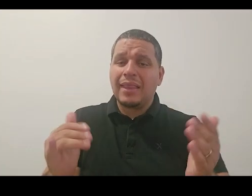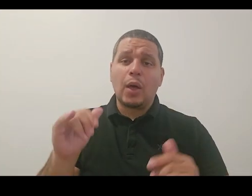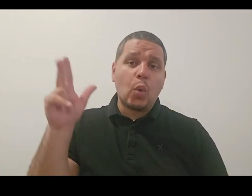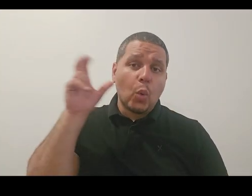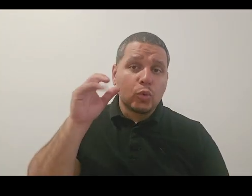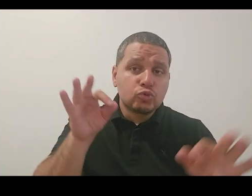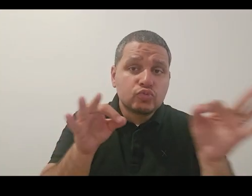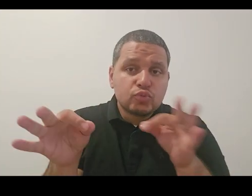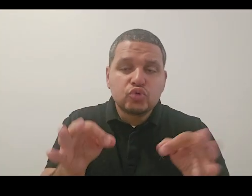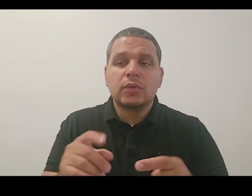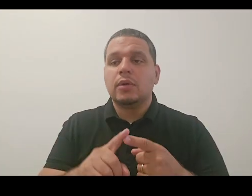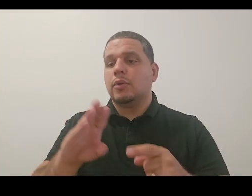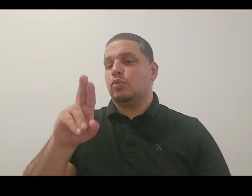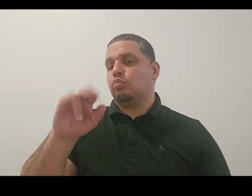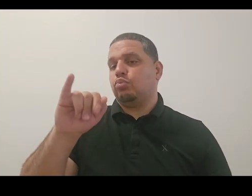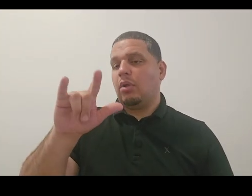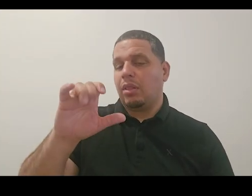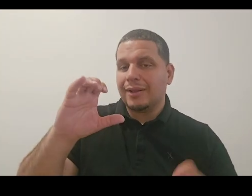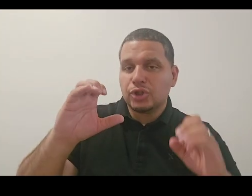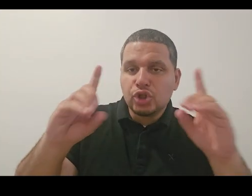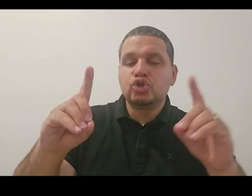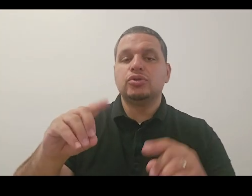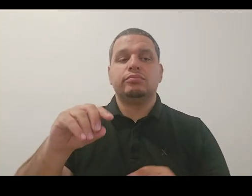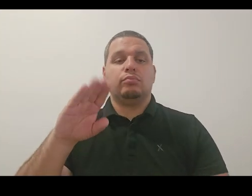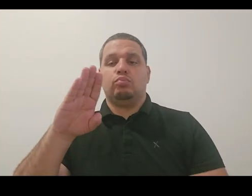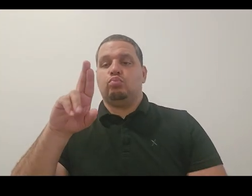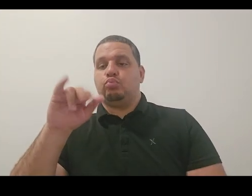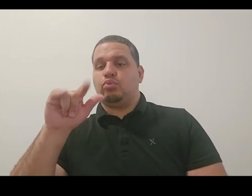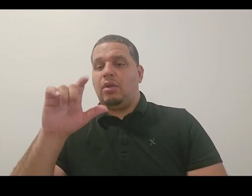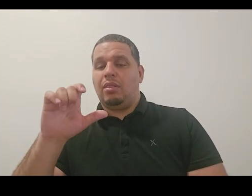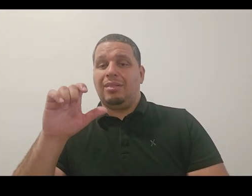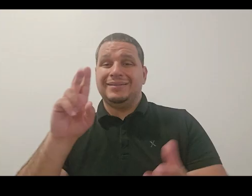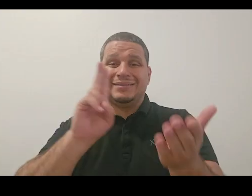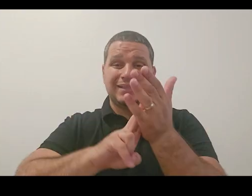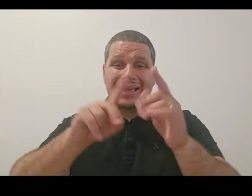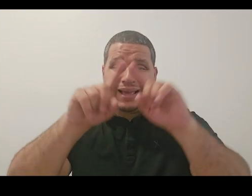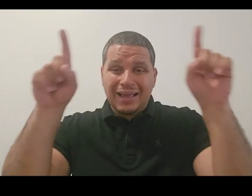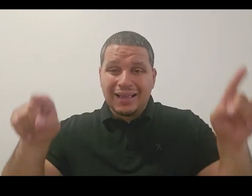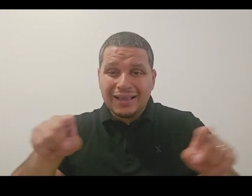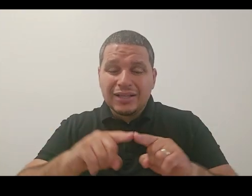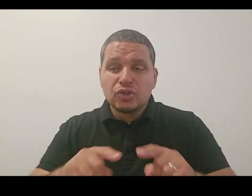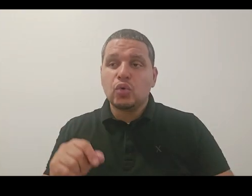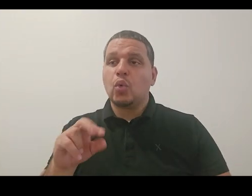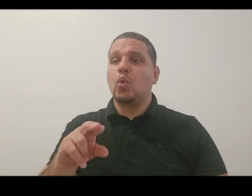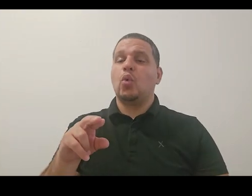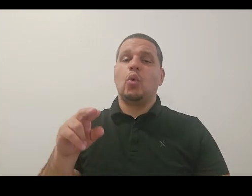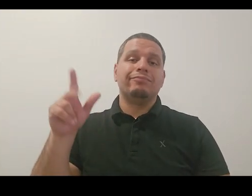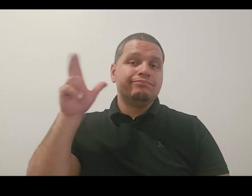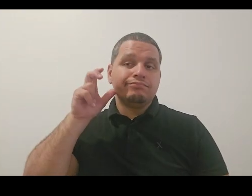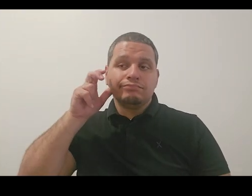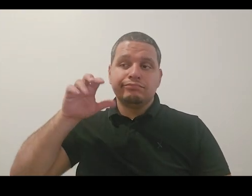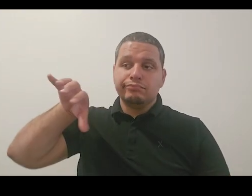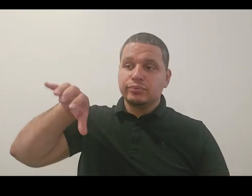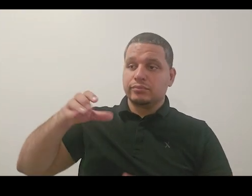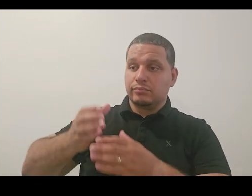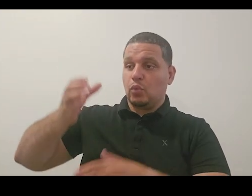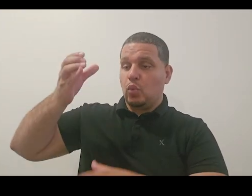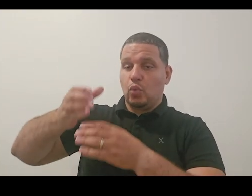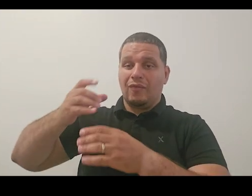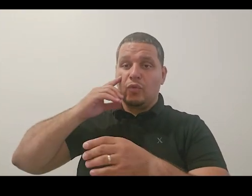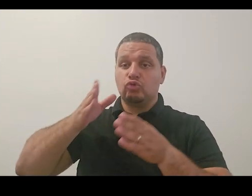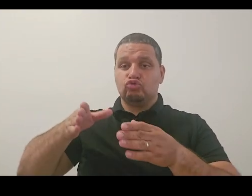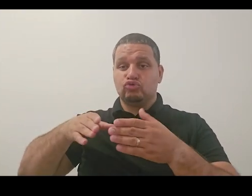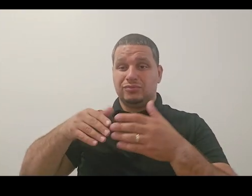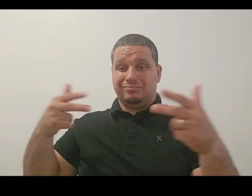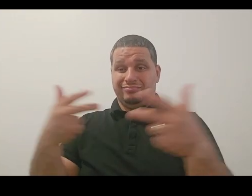inclusion of things like audio description and braille education and braille signage and auditory beacons for crossing streets. All of